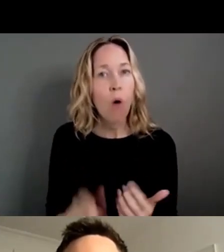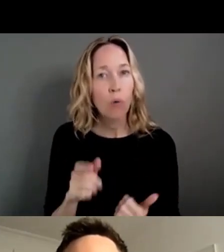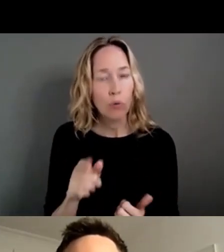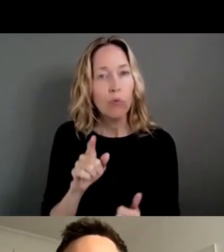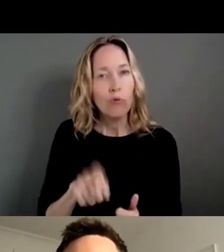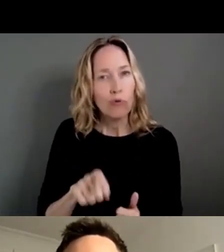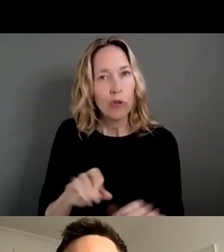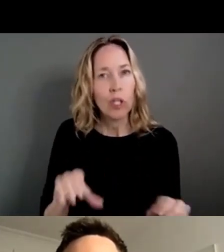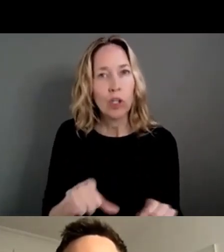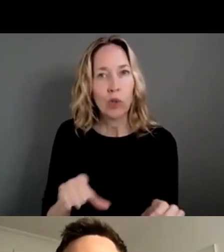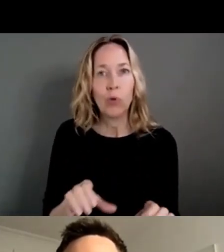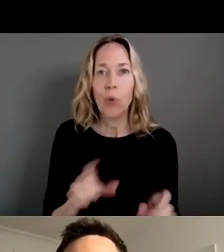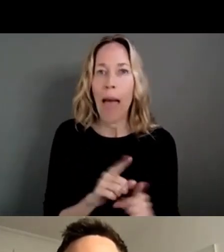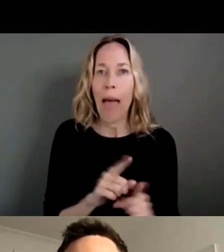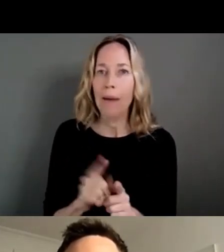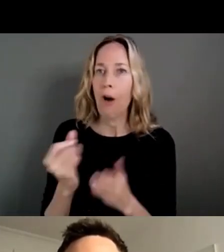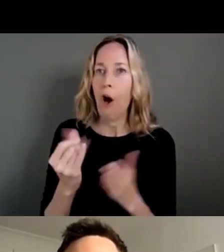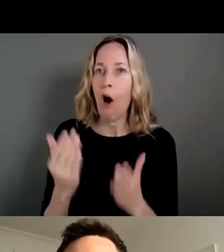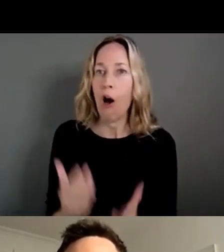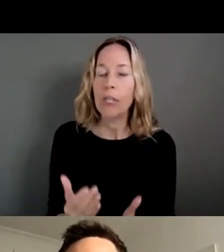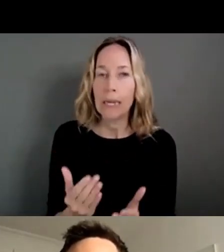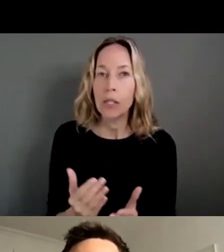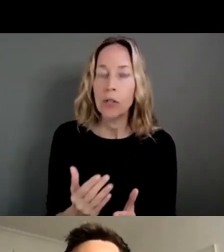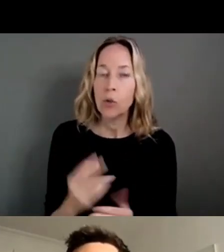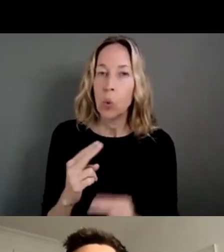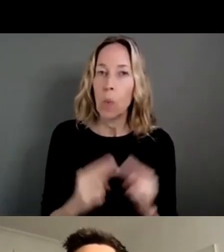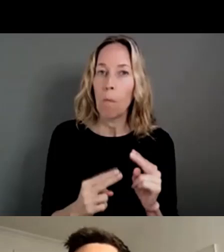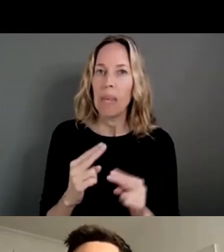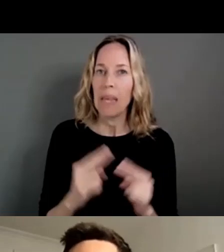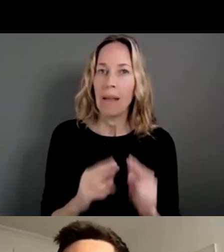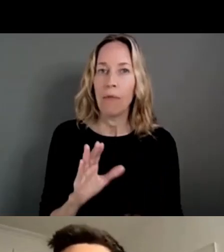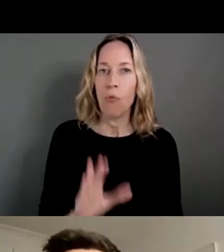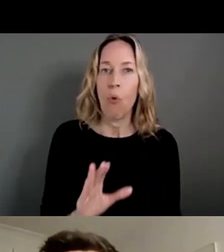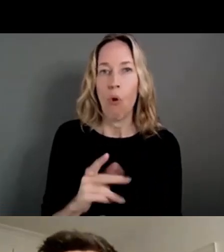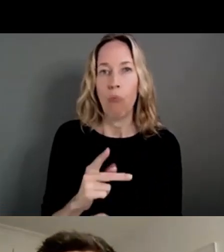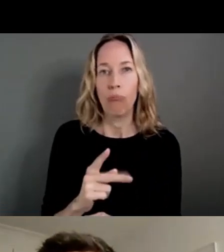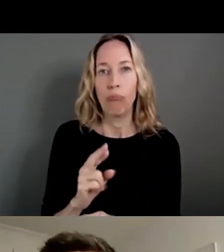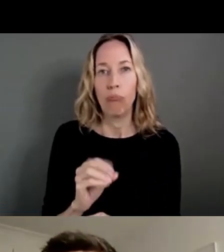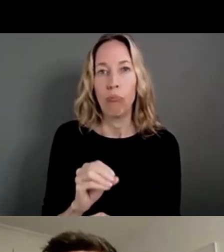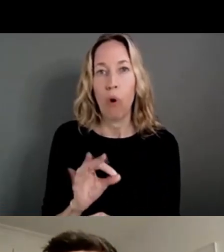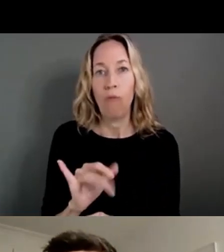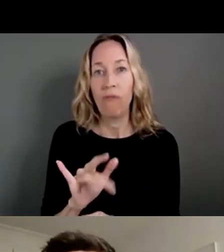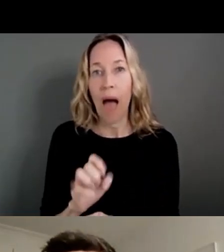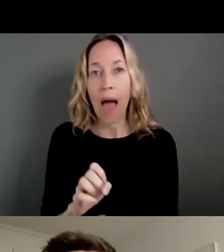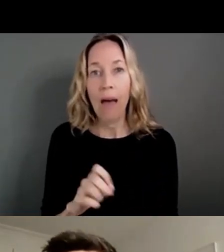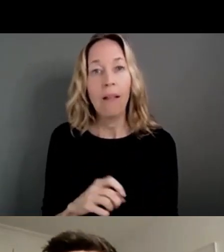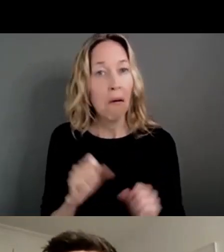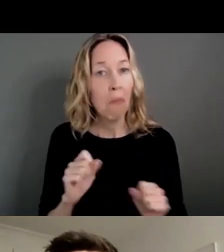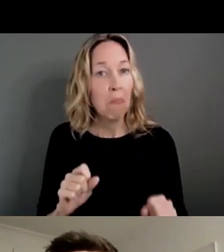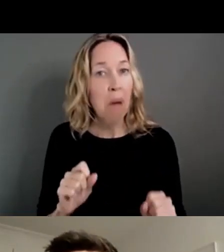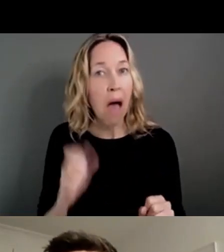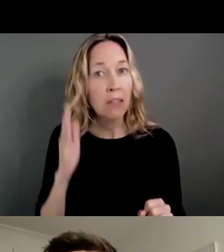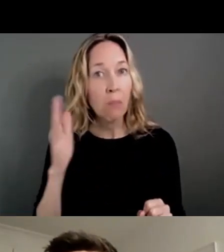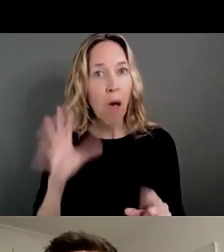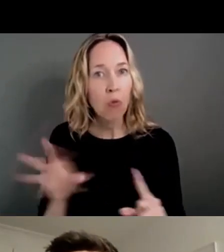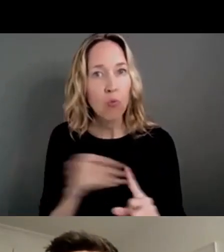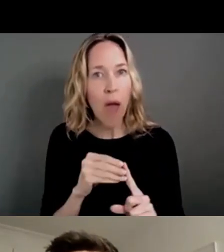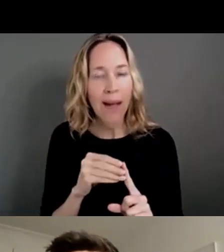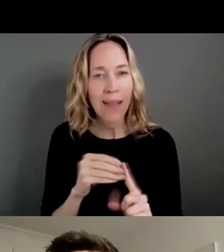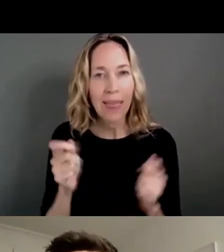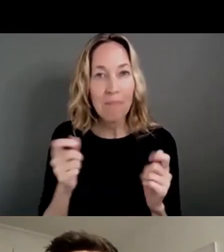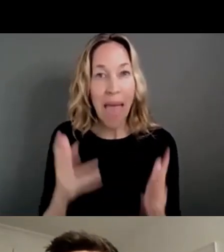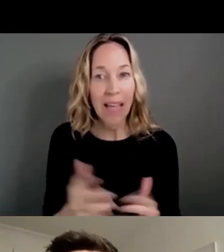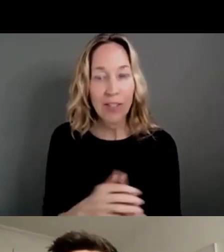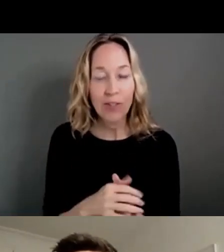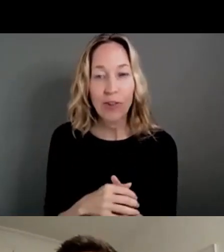enough that you can attract an agent or a manager. And of course, if you don't attract an agent and a manager, these are the things you need to be doing anyway if you're steering